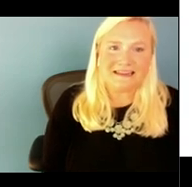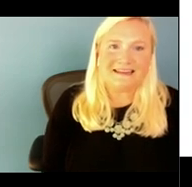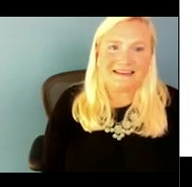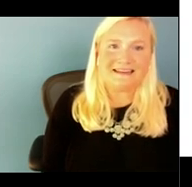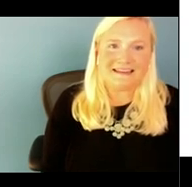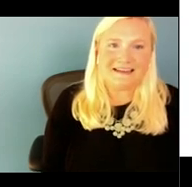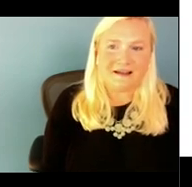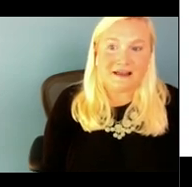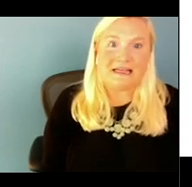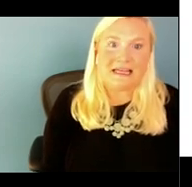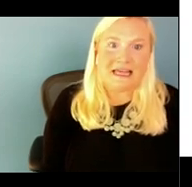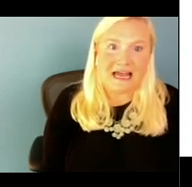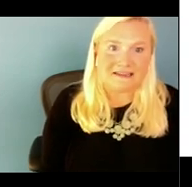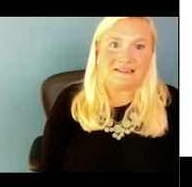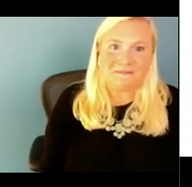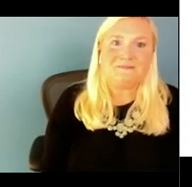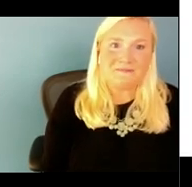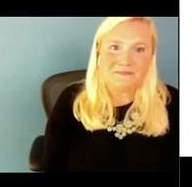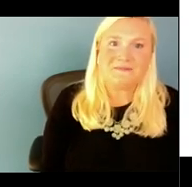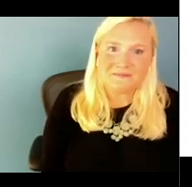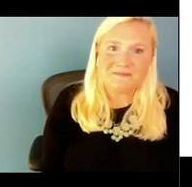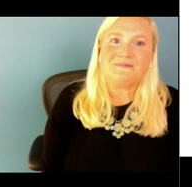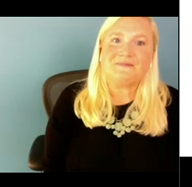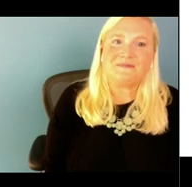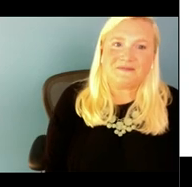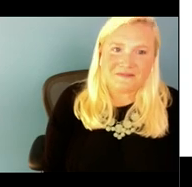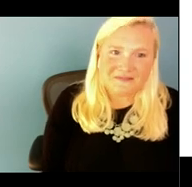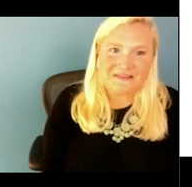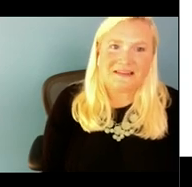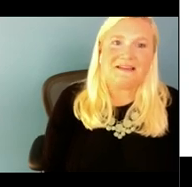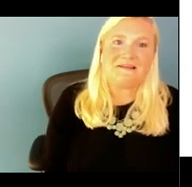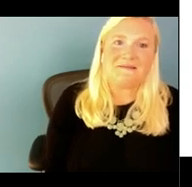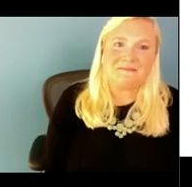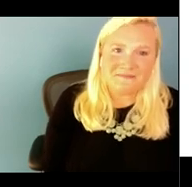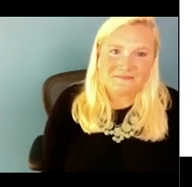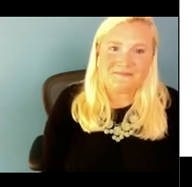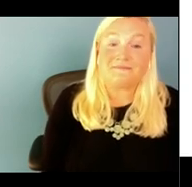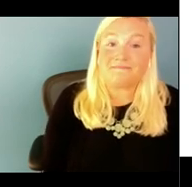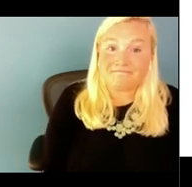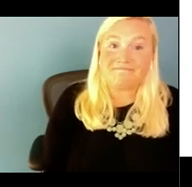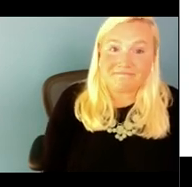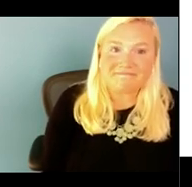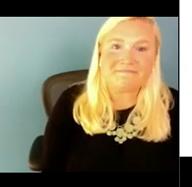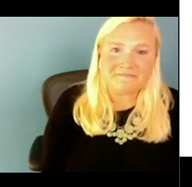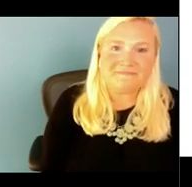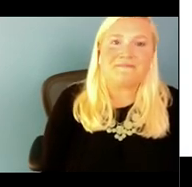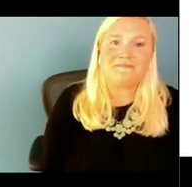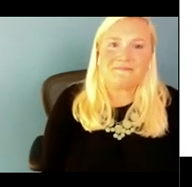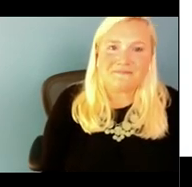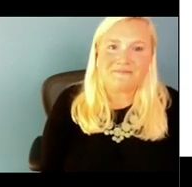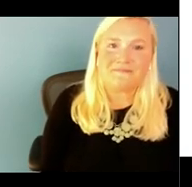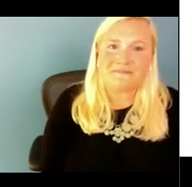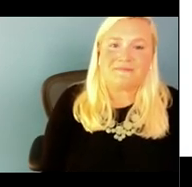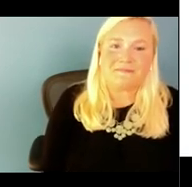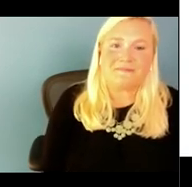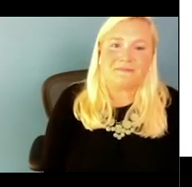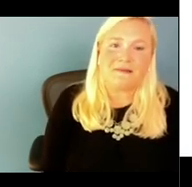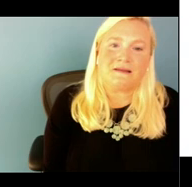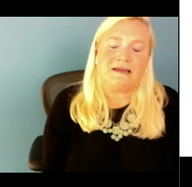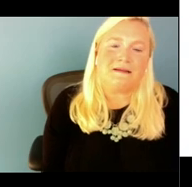have the most fun and you can reconnect to why you wanted to be a speech language pathologist. So that's great. Our